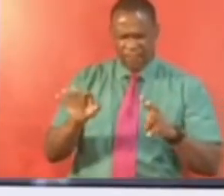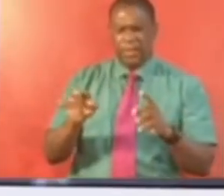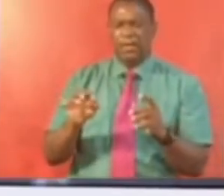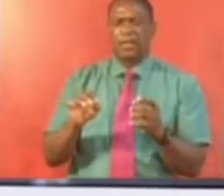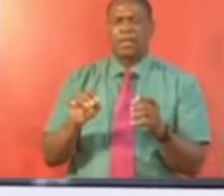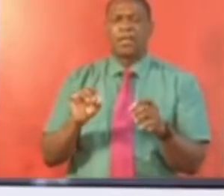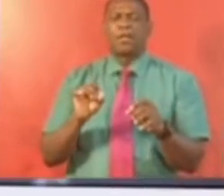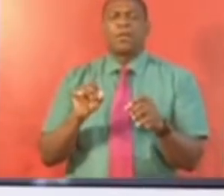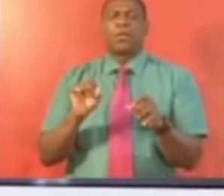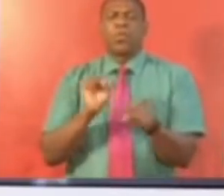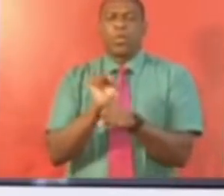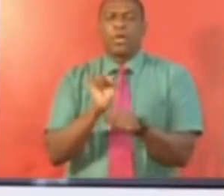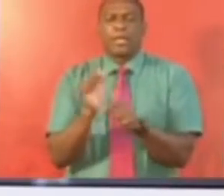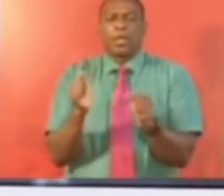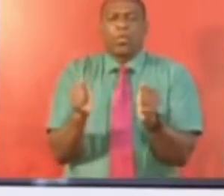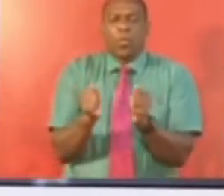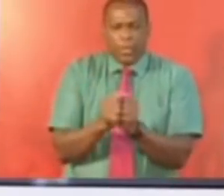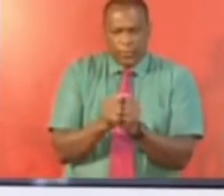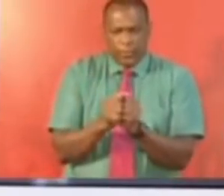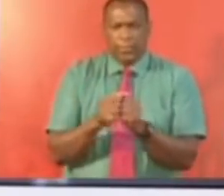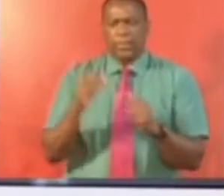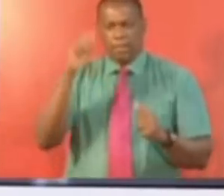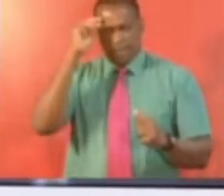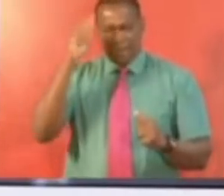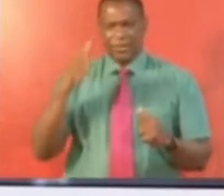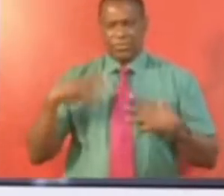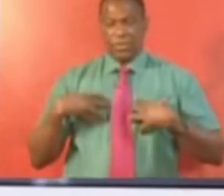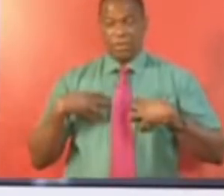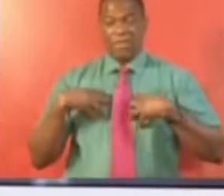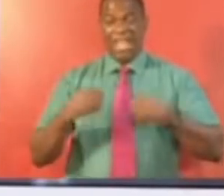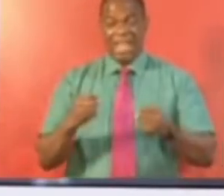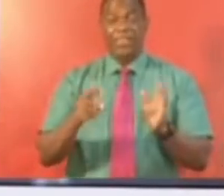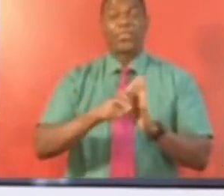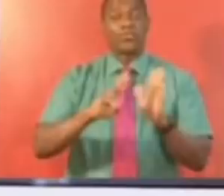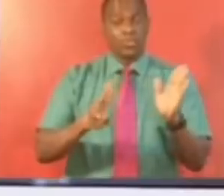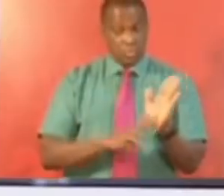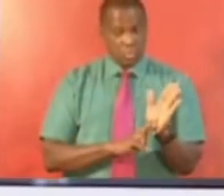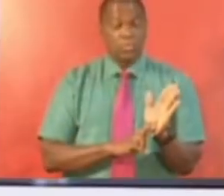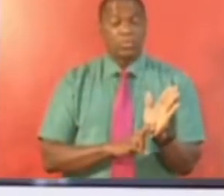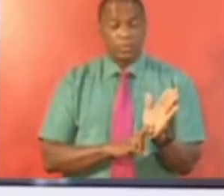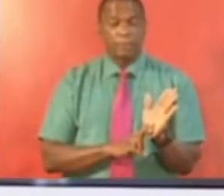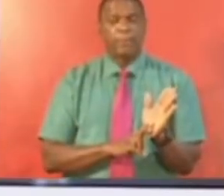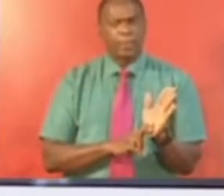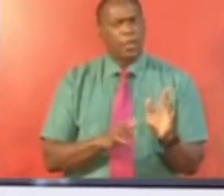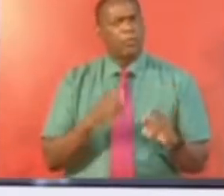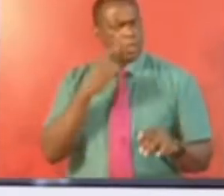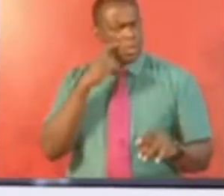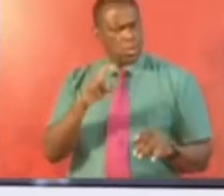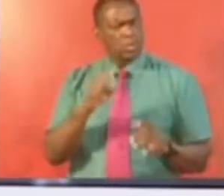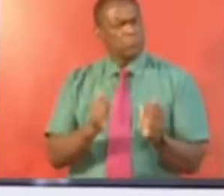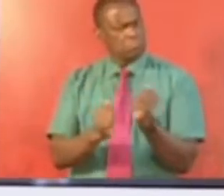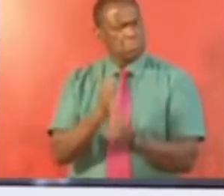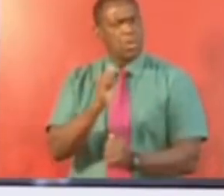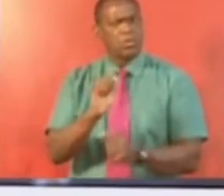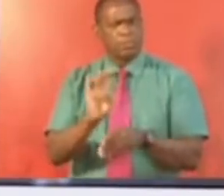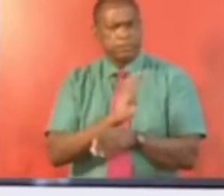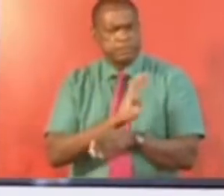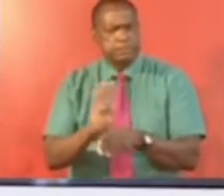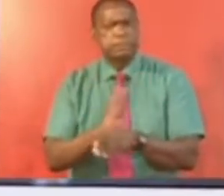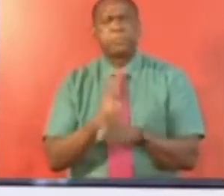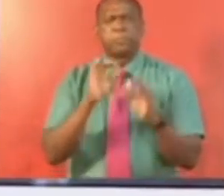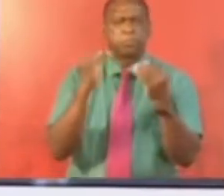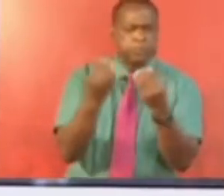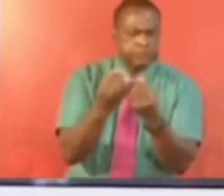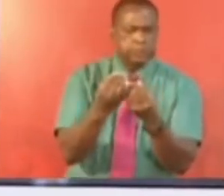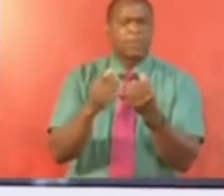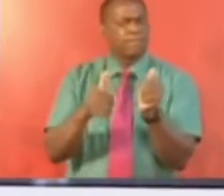And they have said to me, even in St. George Central when I visited yesterday and St. George East, there's a fair degree of compliance. I had a report from the Chief Public Health